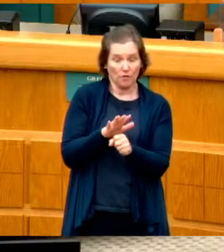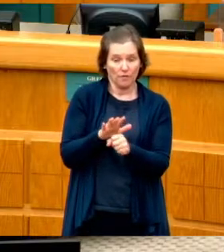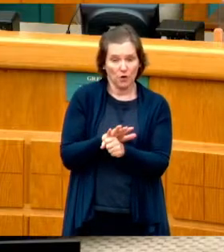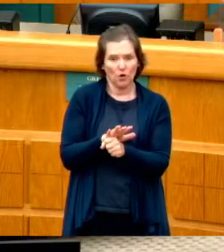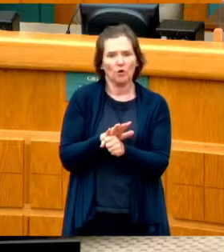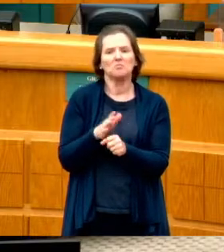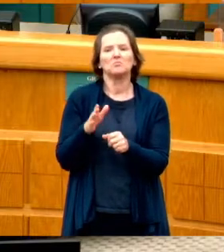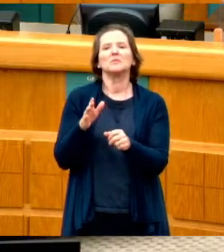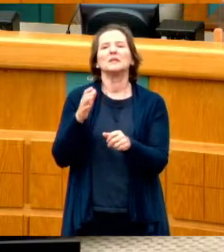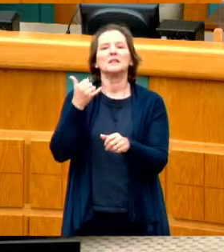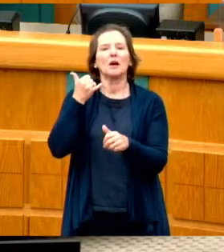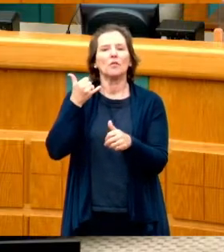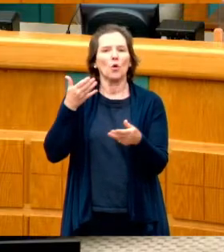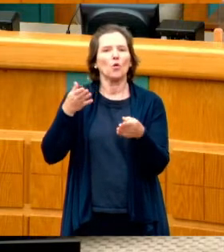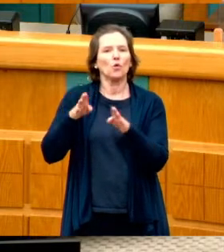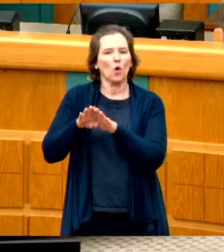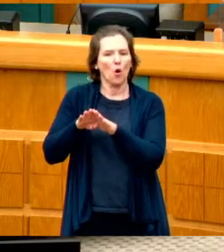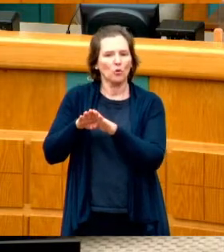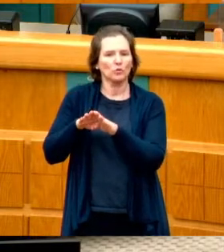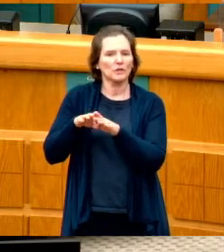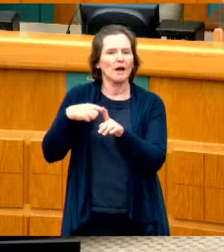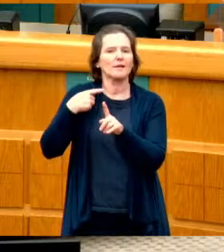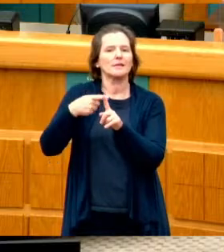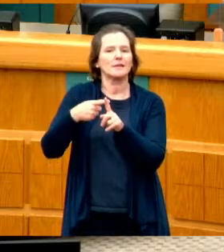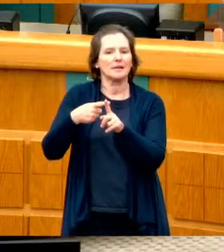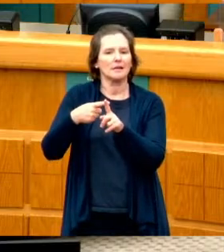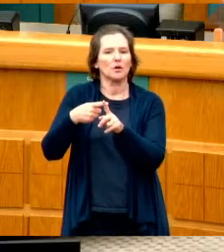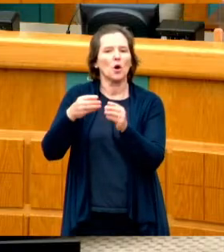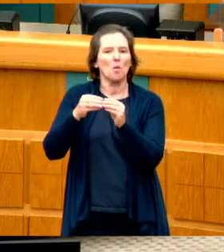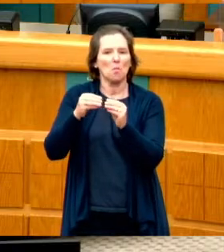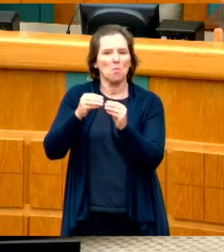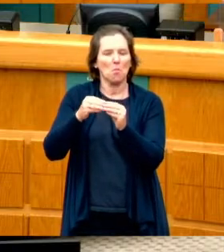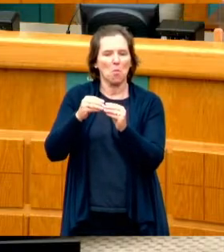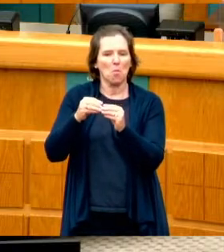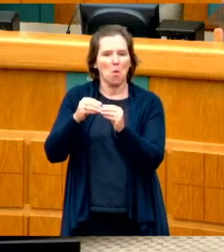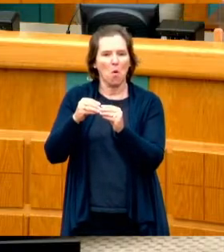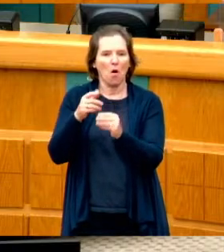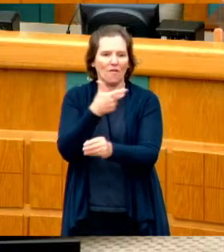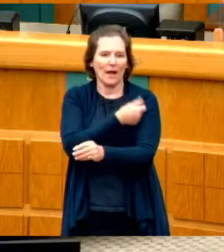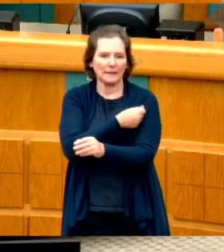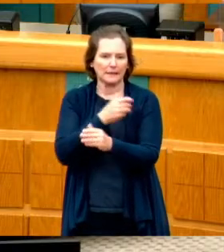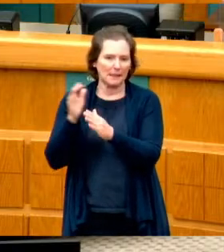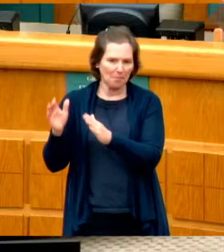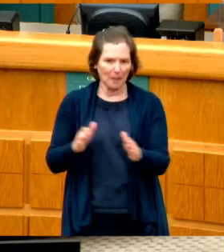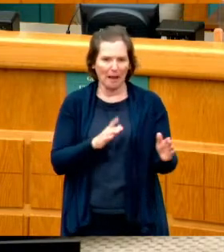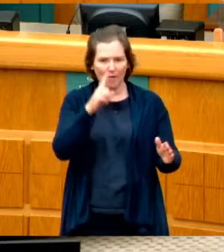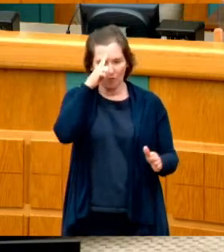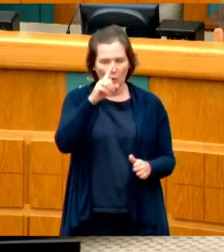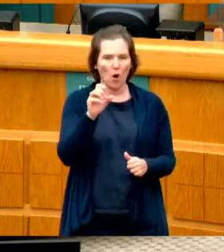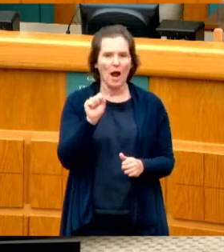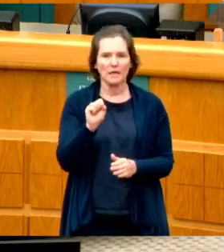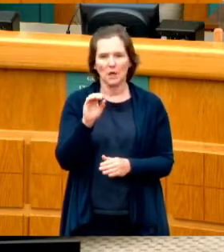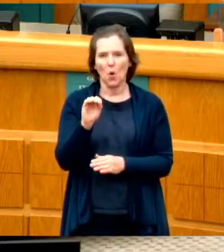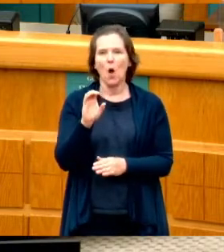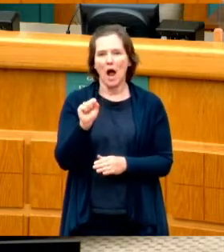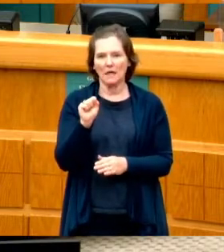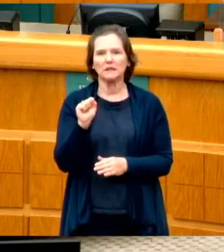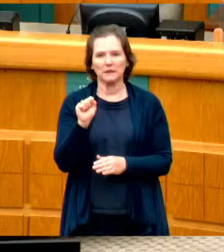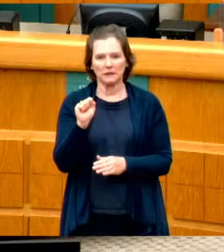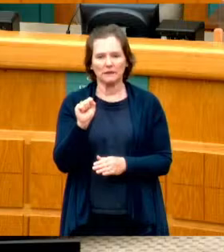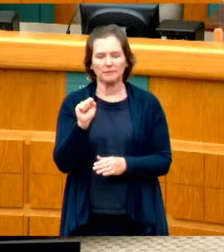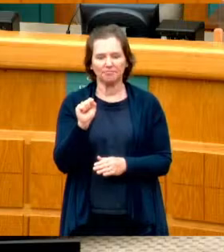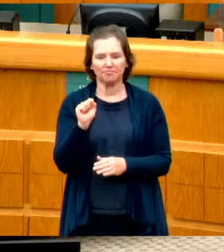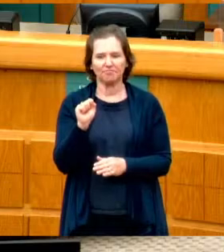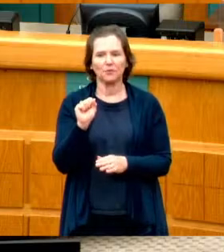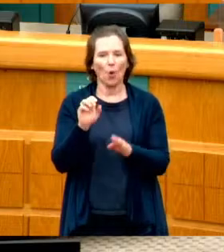we are today. My office has also launched a new resource for the Save Our Seniors program. Residents can now